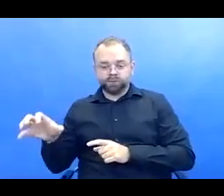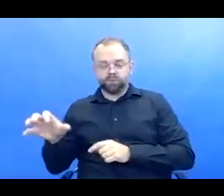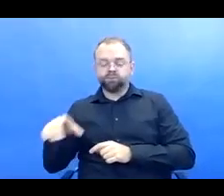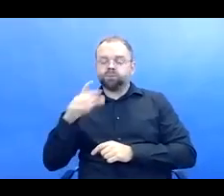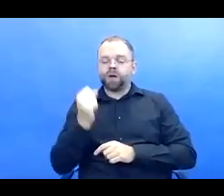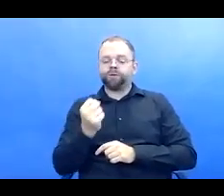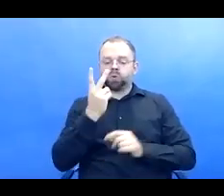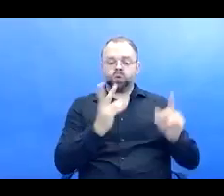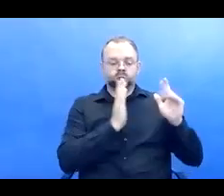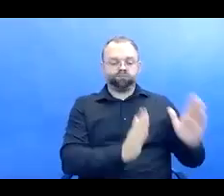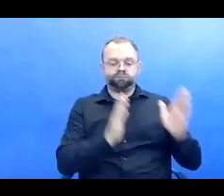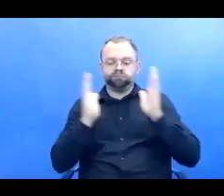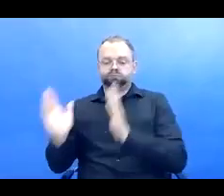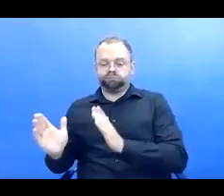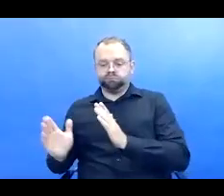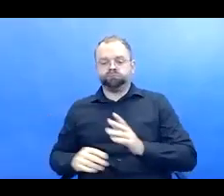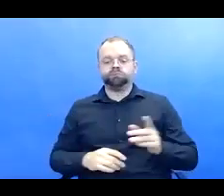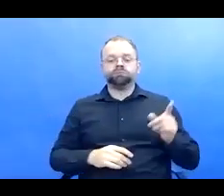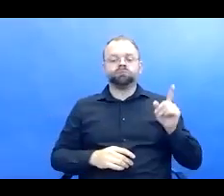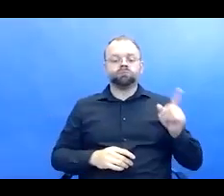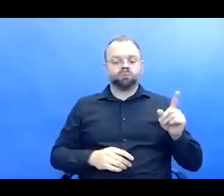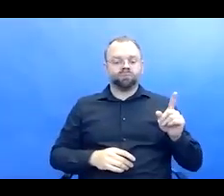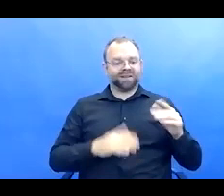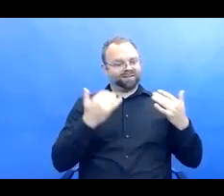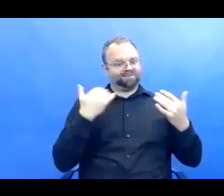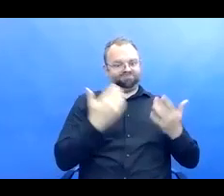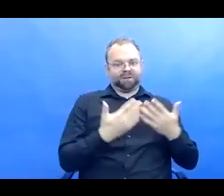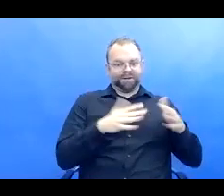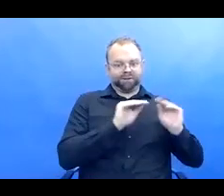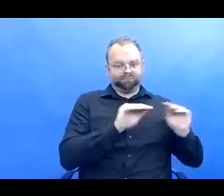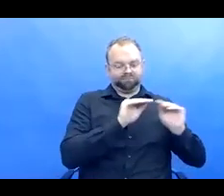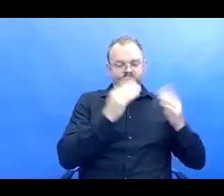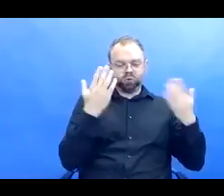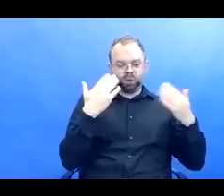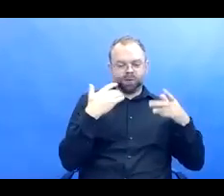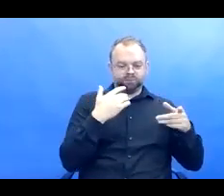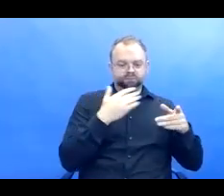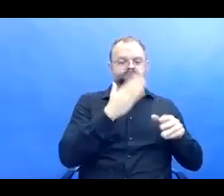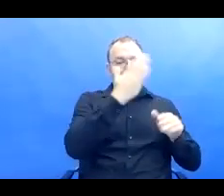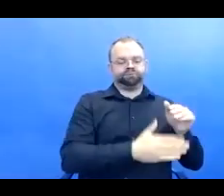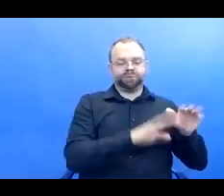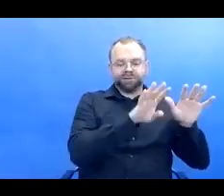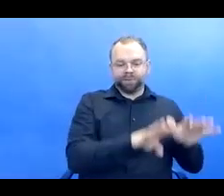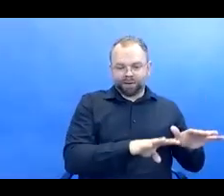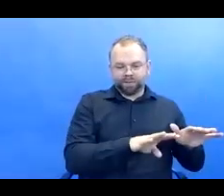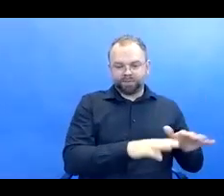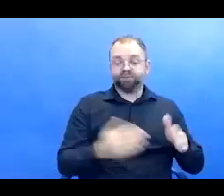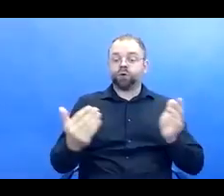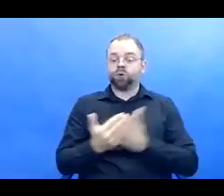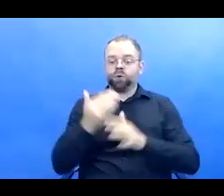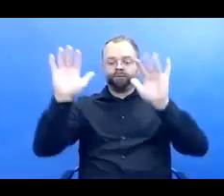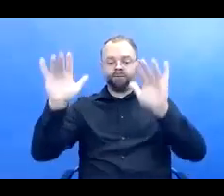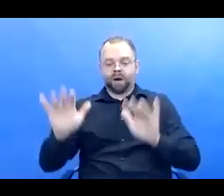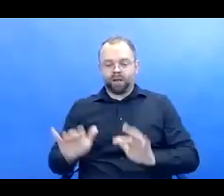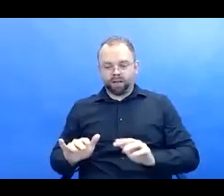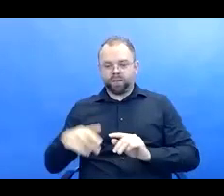the rationale of why inclusive social protection, but also, as Ellen mentioned, the how. What are some of the key elements that